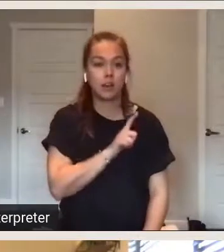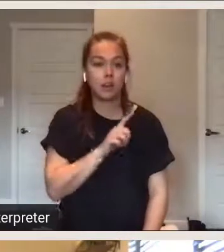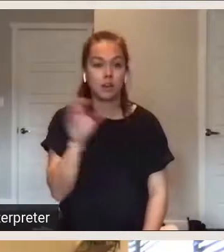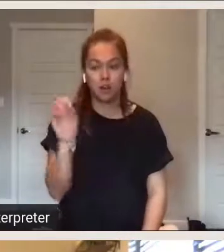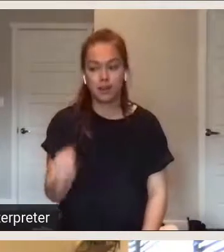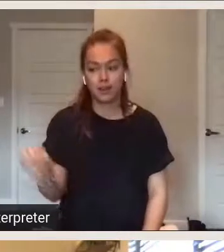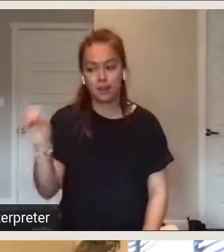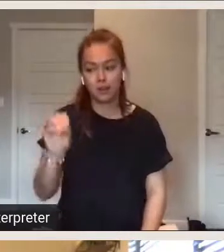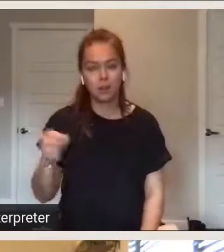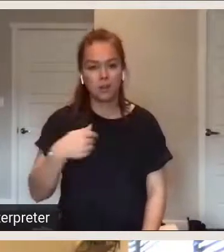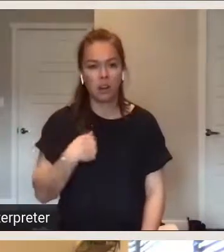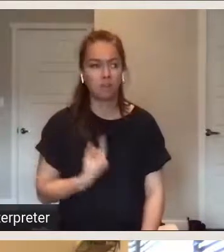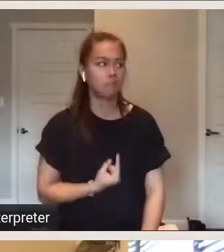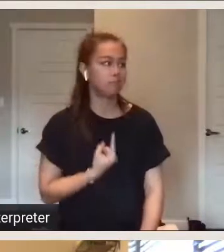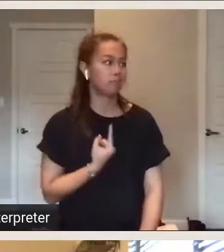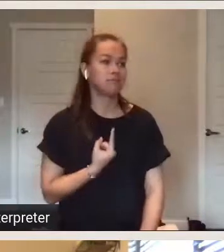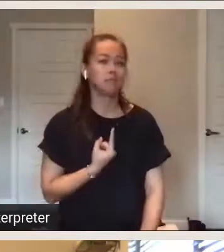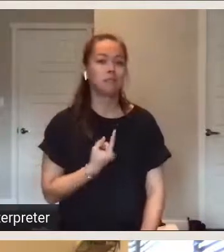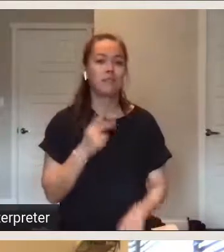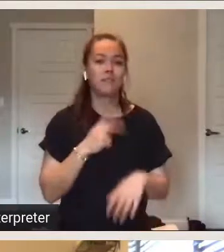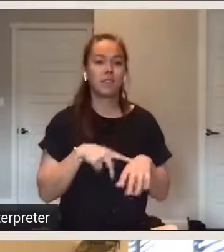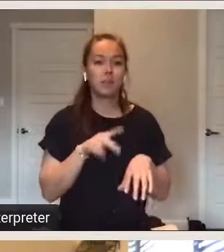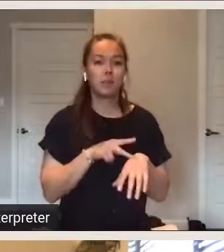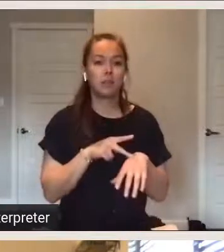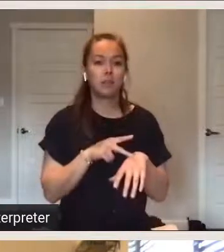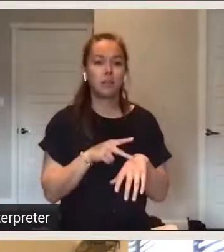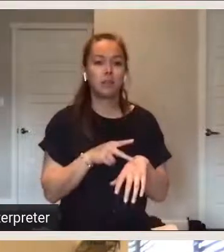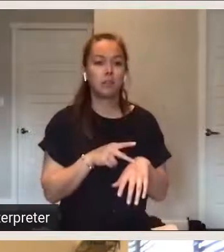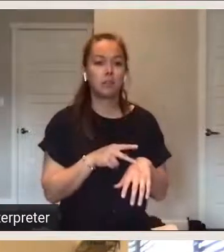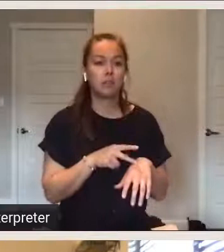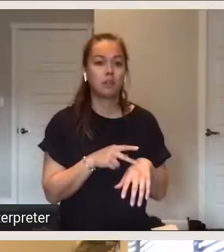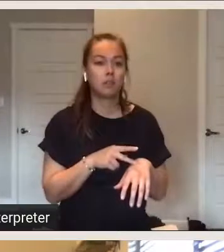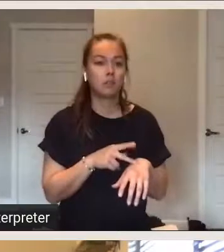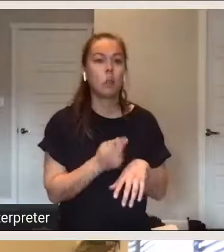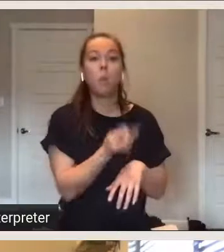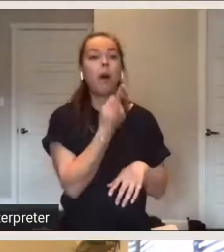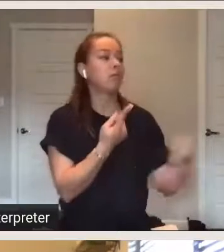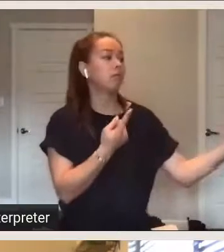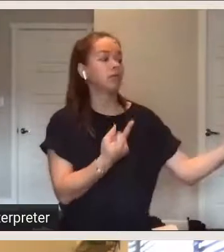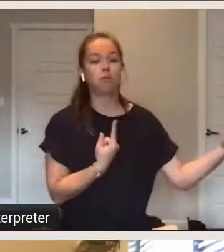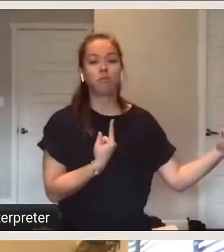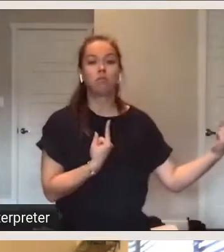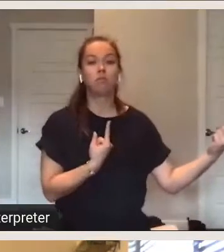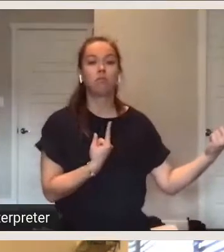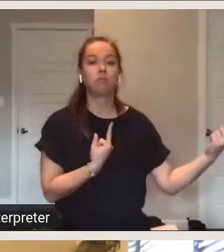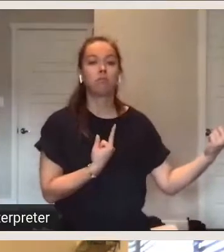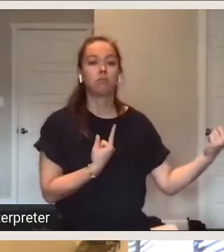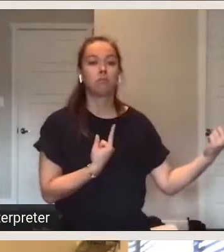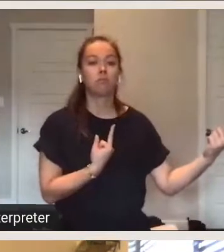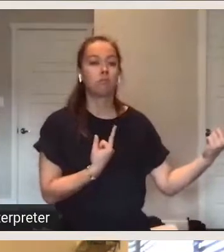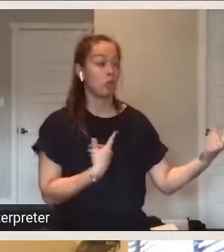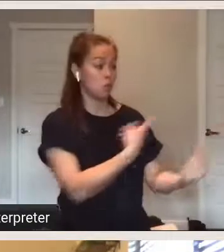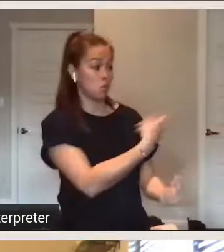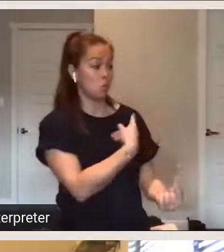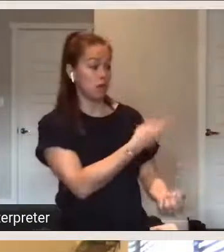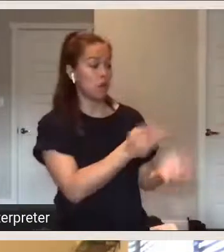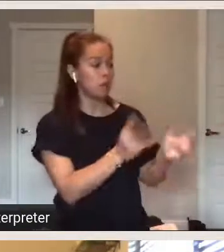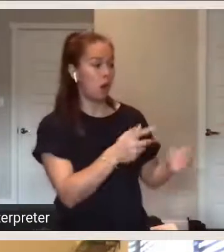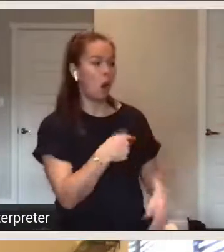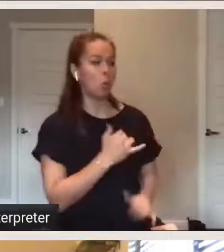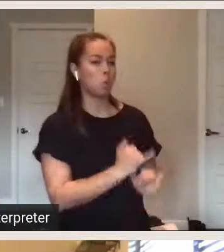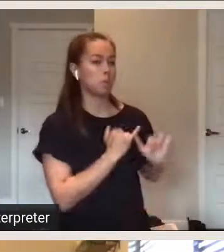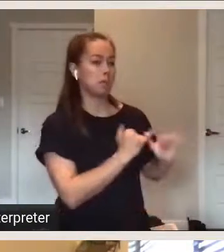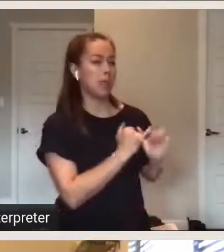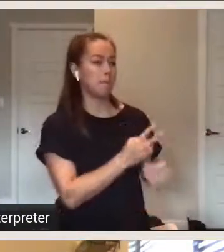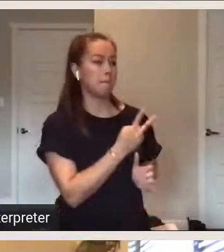the only other Filipino one in my grade. There was two of us, and we never talked about the fact that we were Filipino. We sort of just ignored